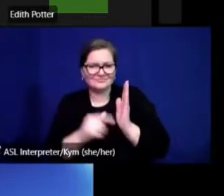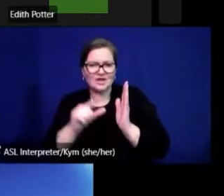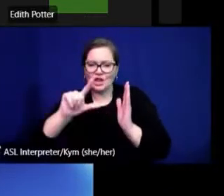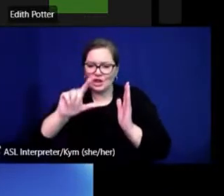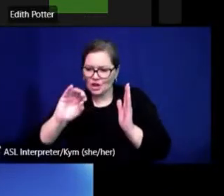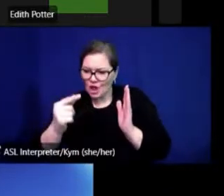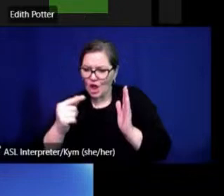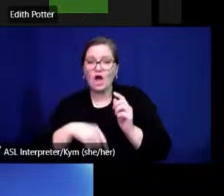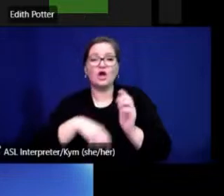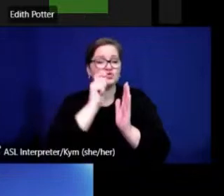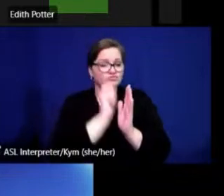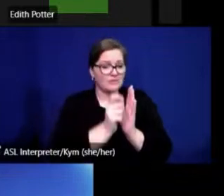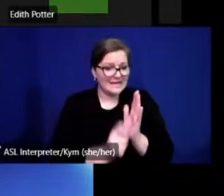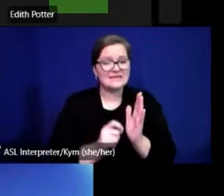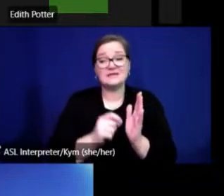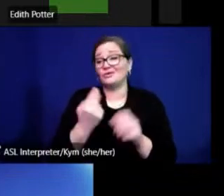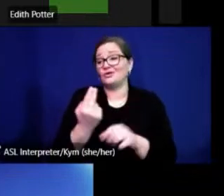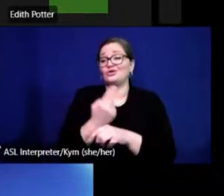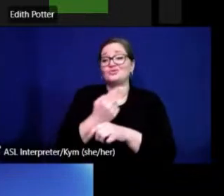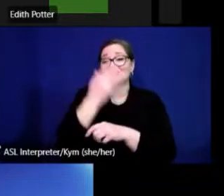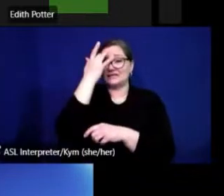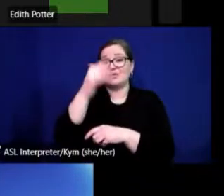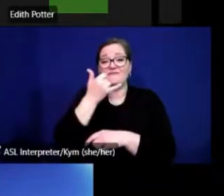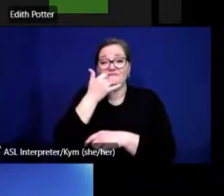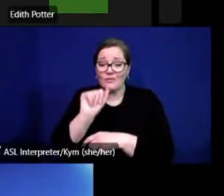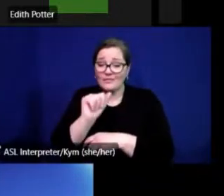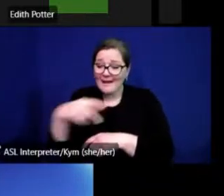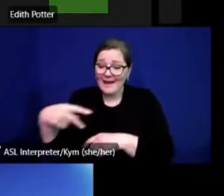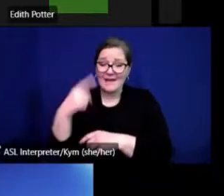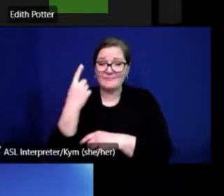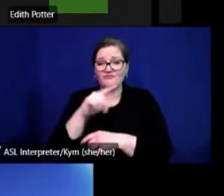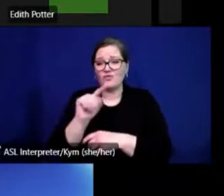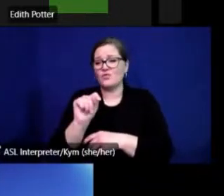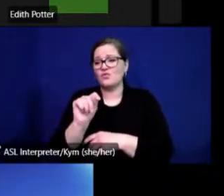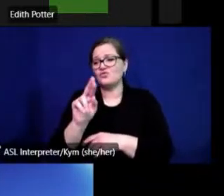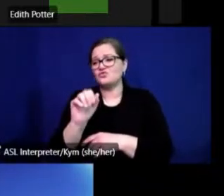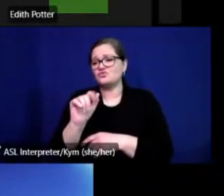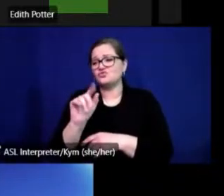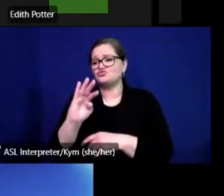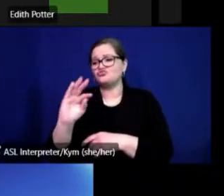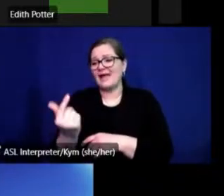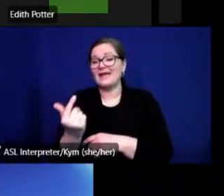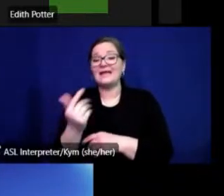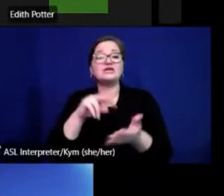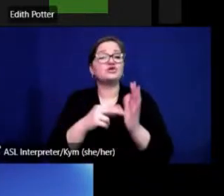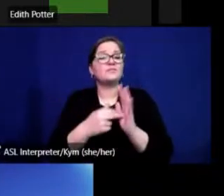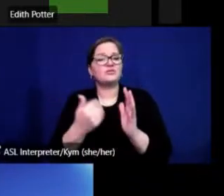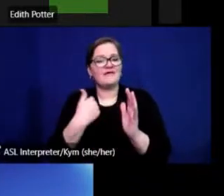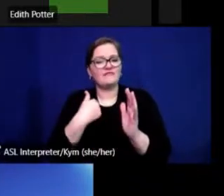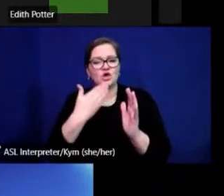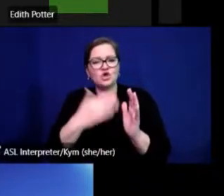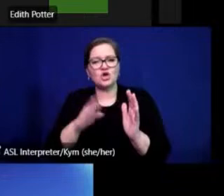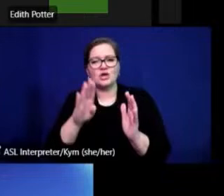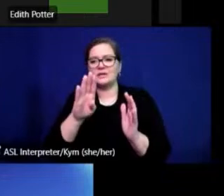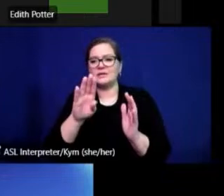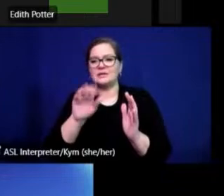it down, or tracking it in a smartphone app, to get a good baseline of where you're at.